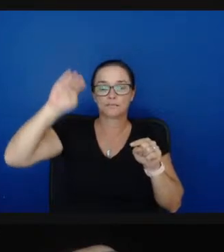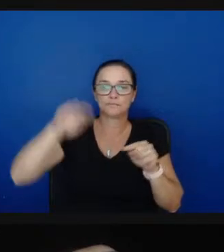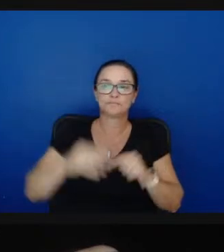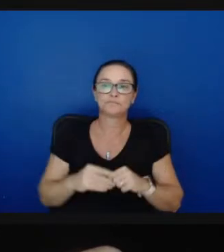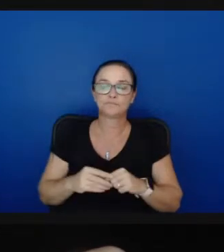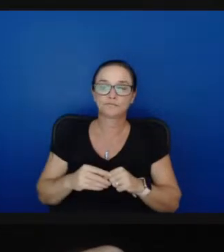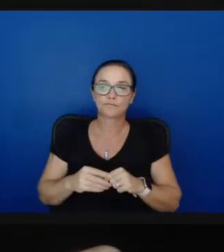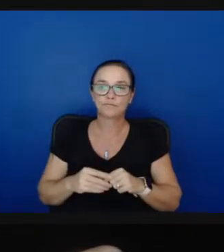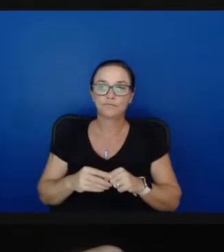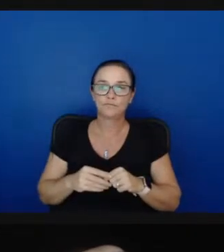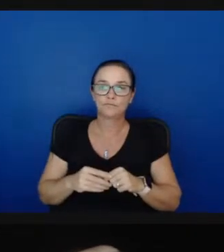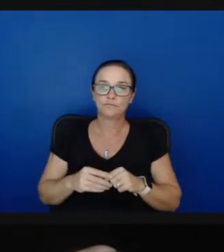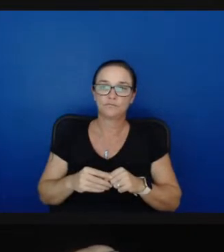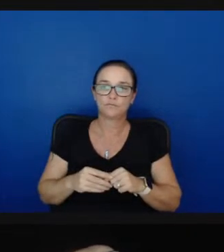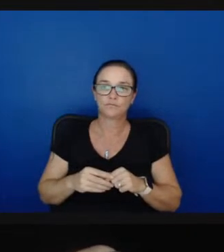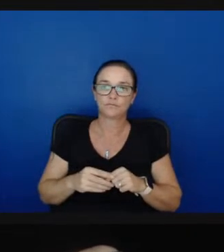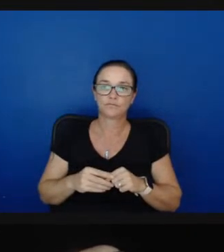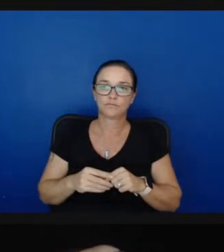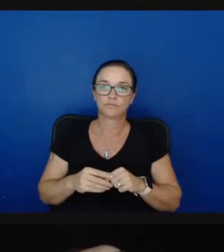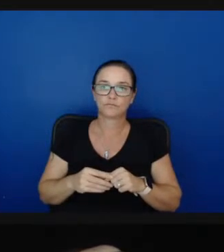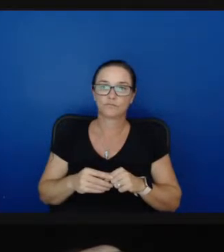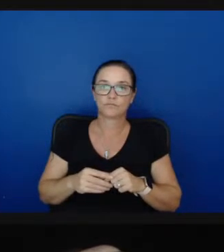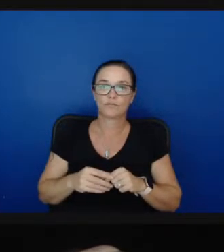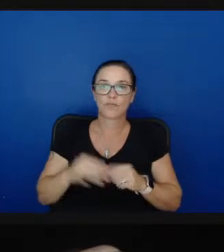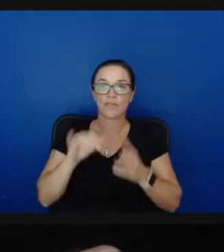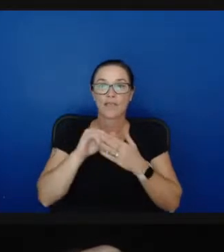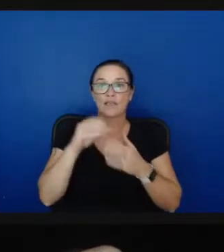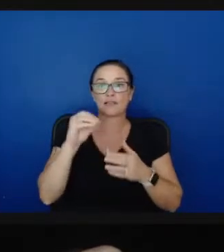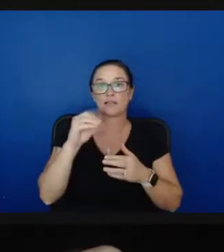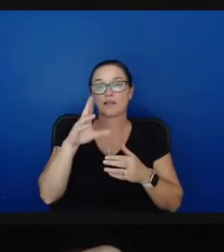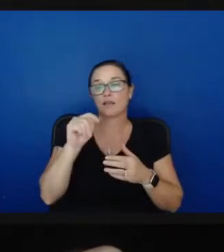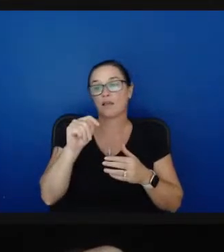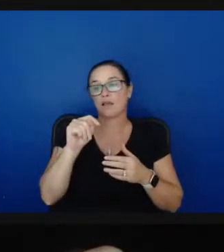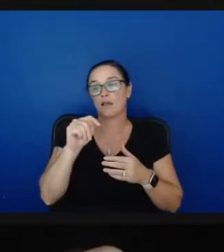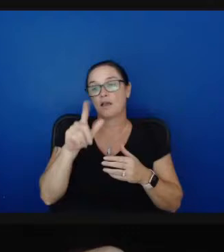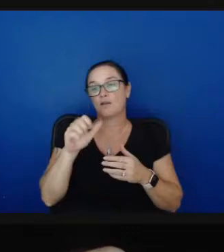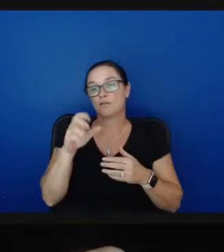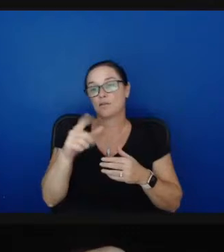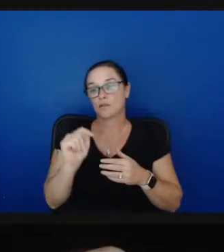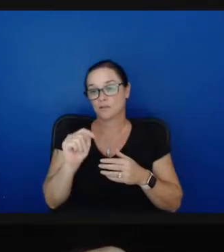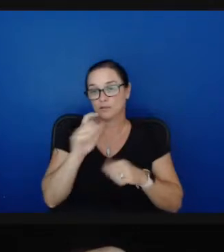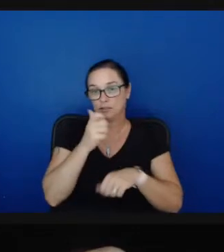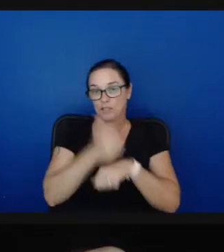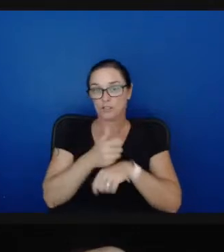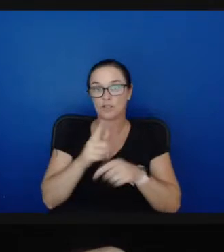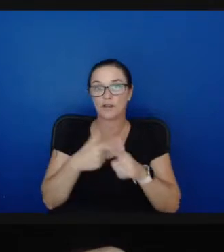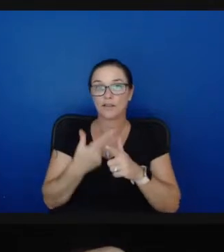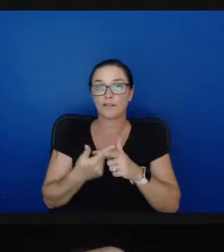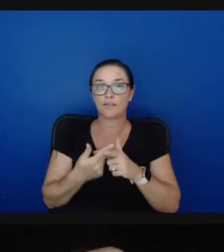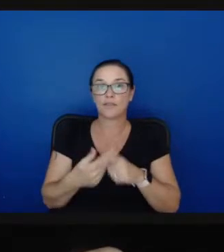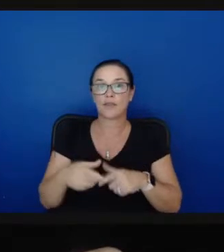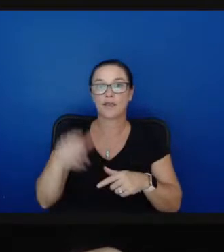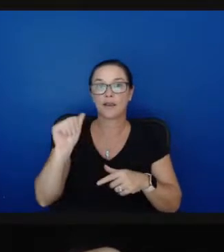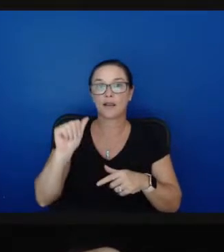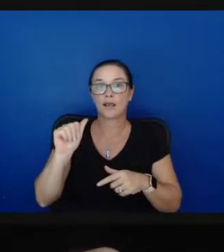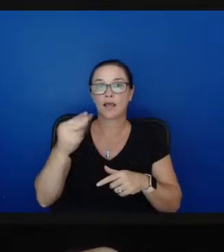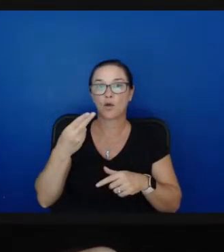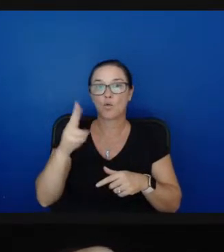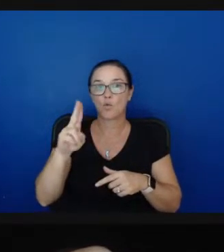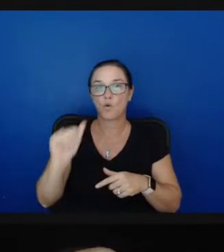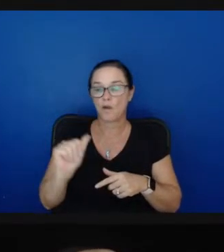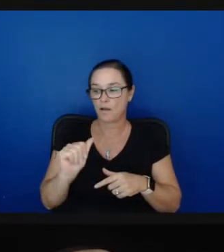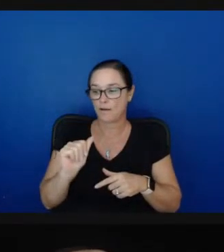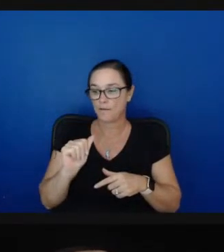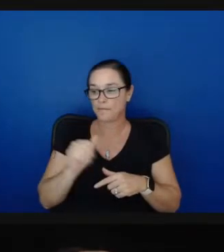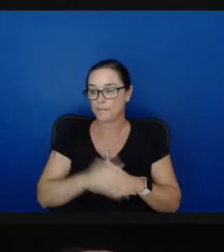again. So there you see it at the outlet station. Let's go to Ahua. There it is, the